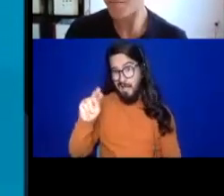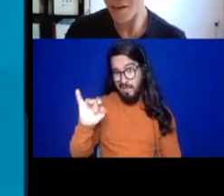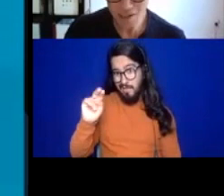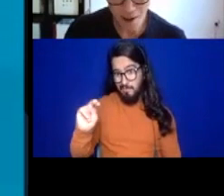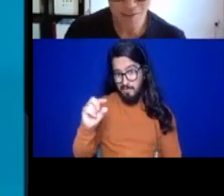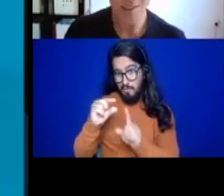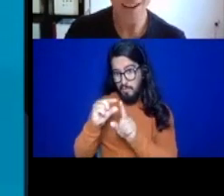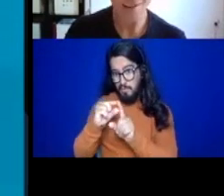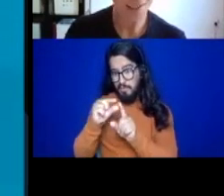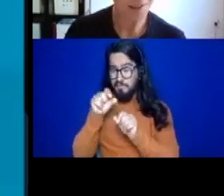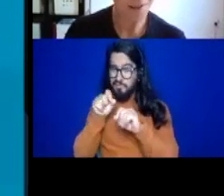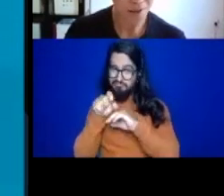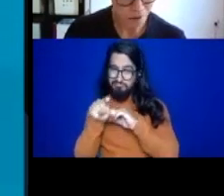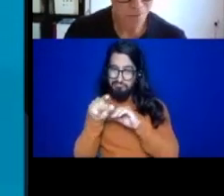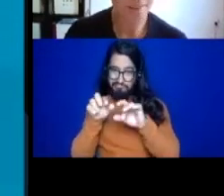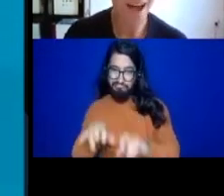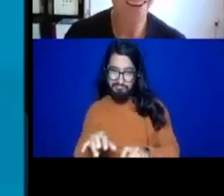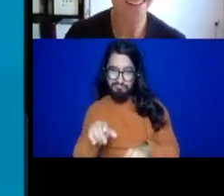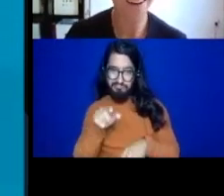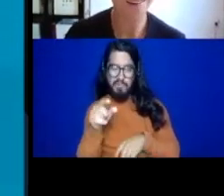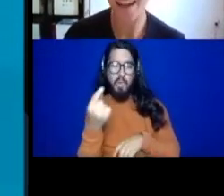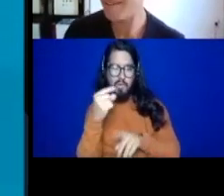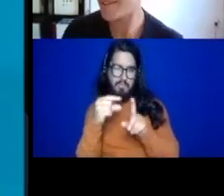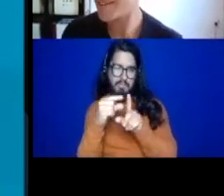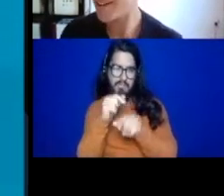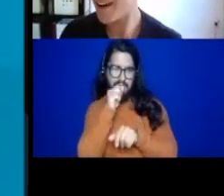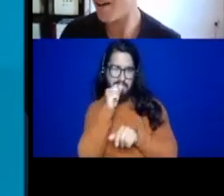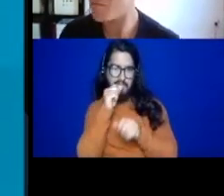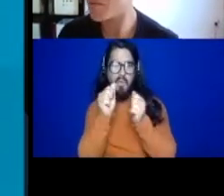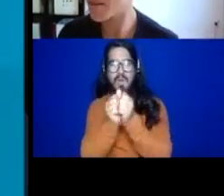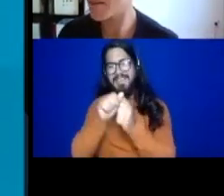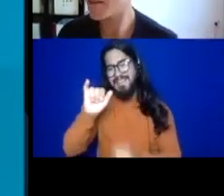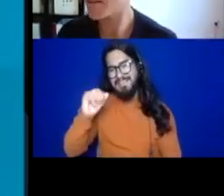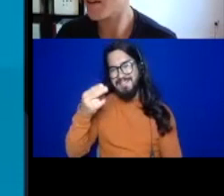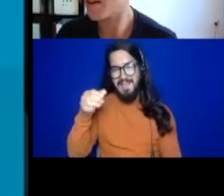Or here's a password that I used to use with that Yahoo account.